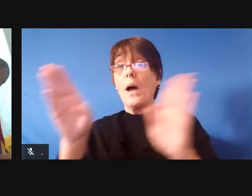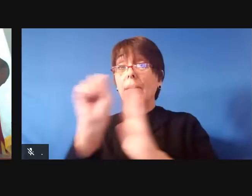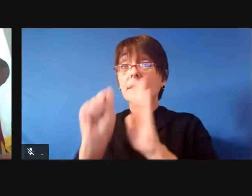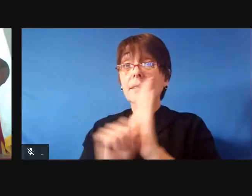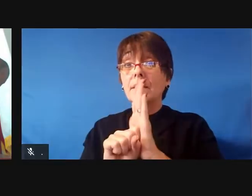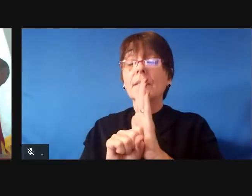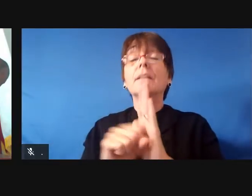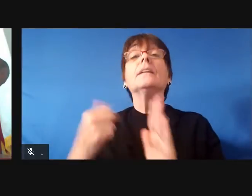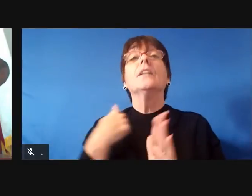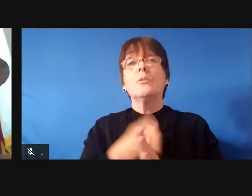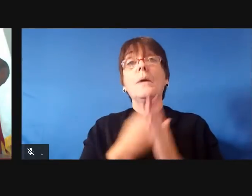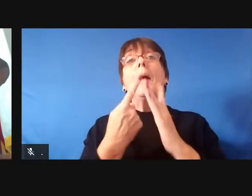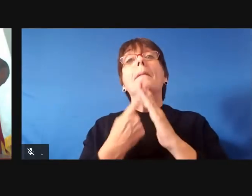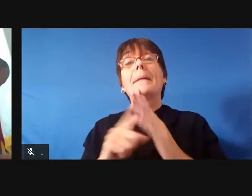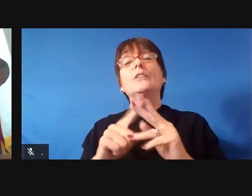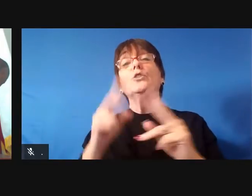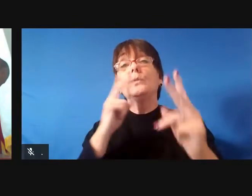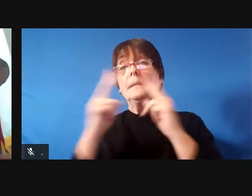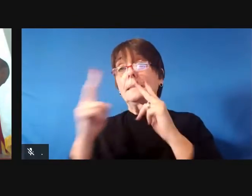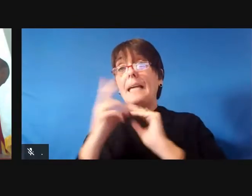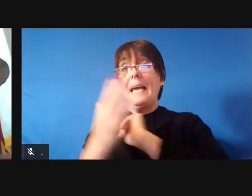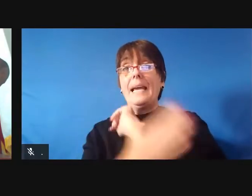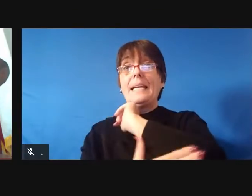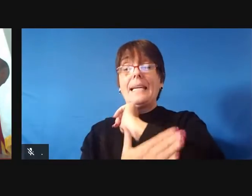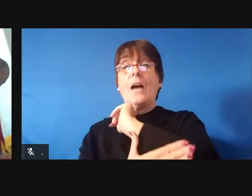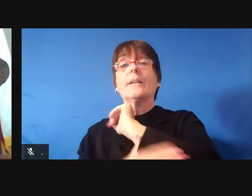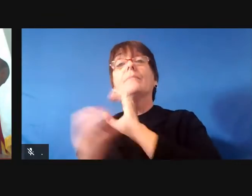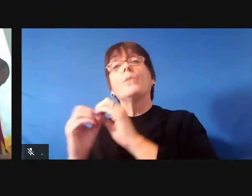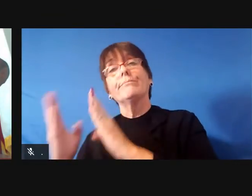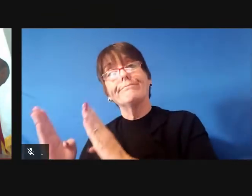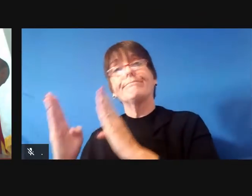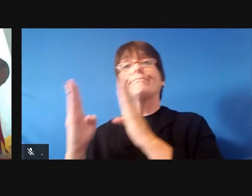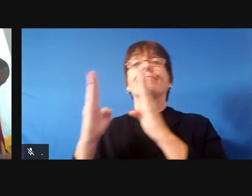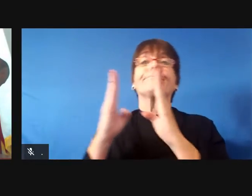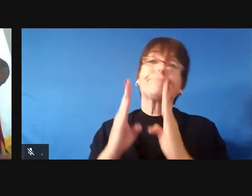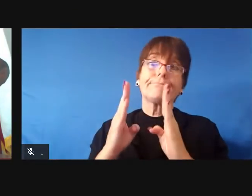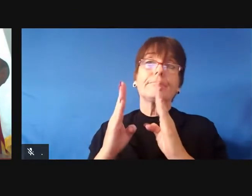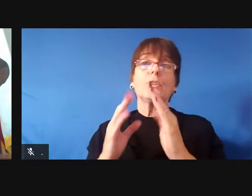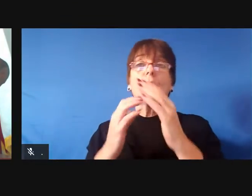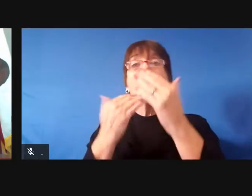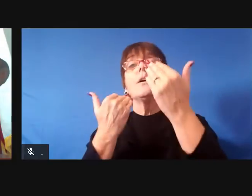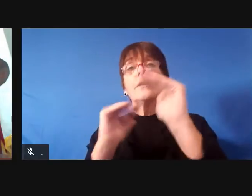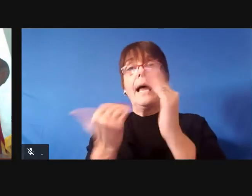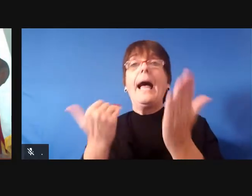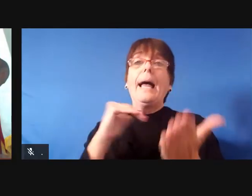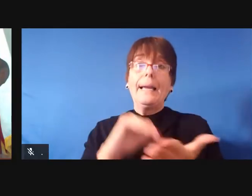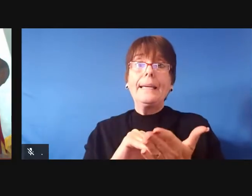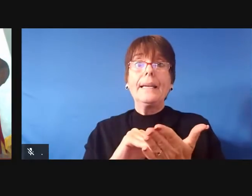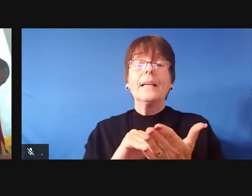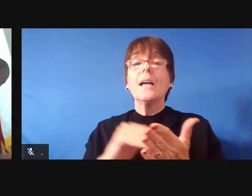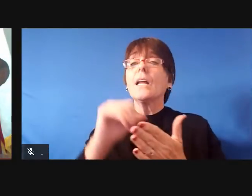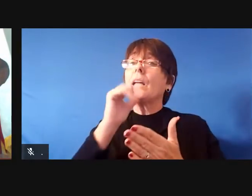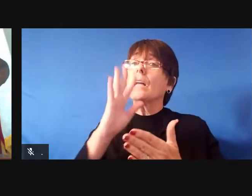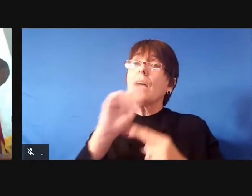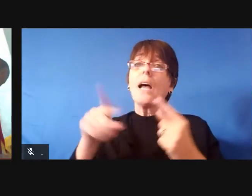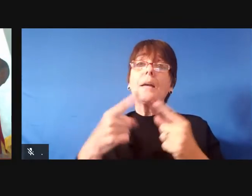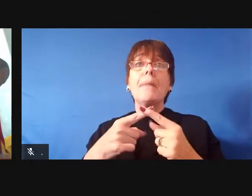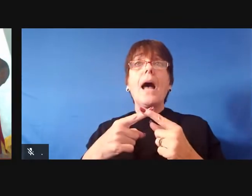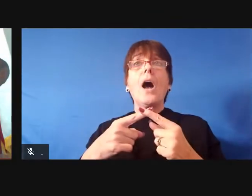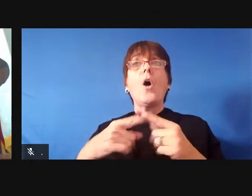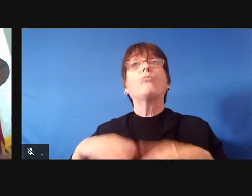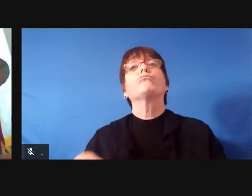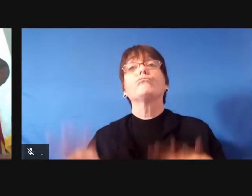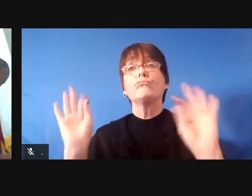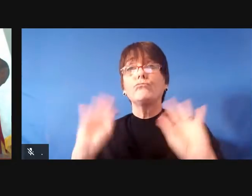are beginning to see counties move to a more restrictive tier. We talk about not just loosening restrictions through